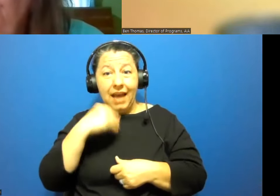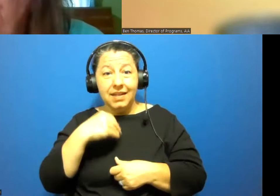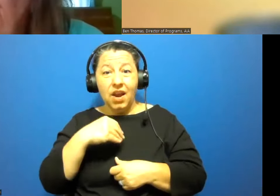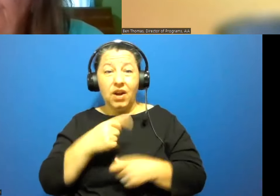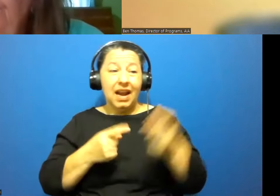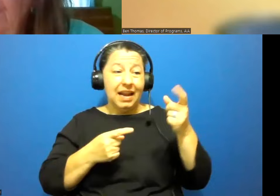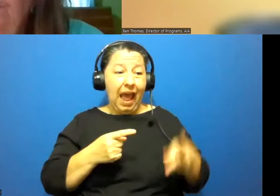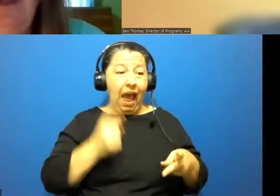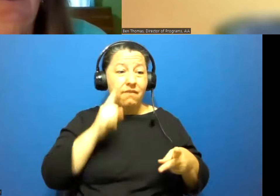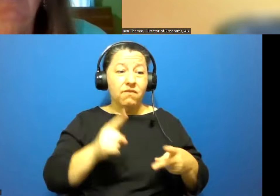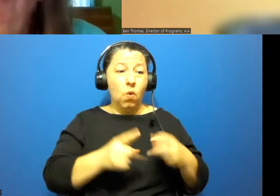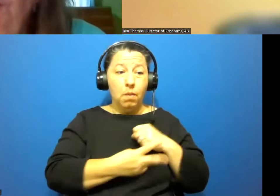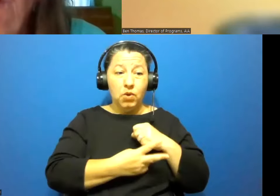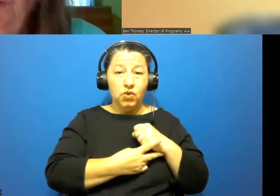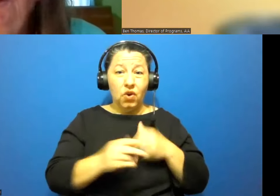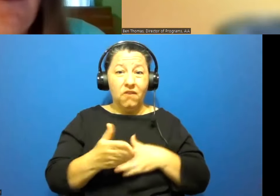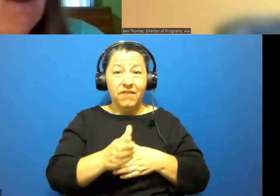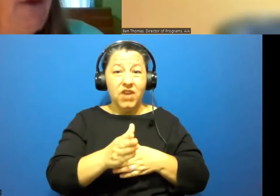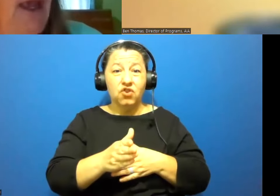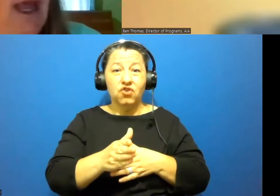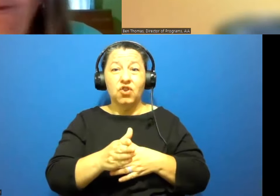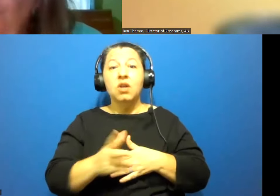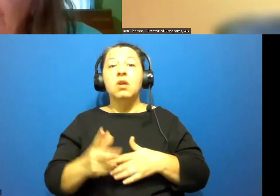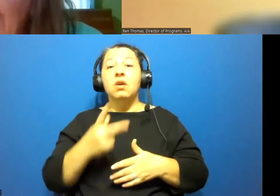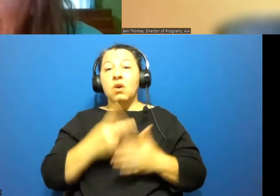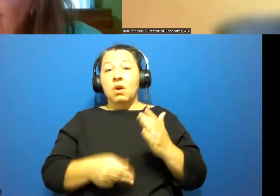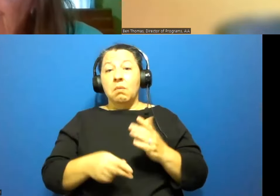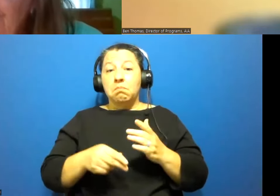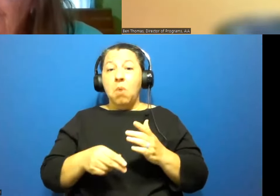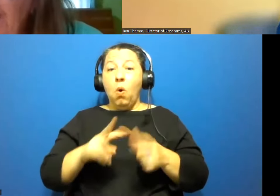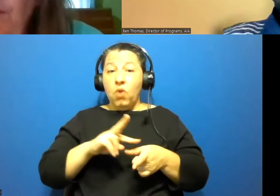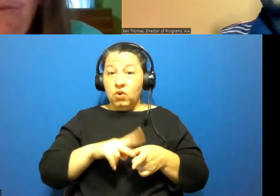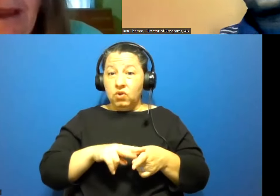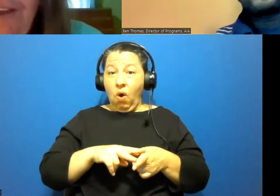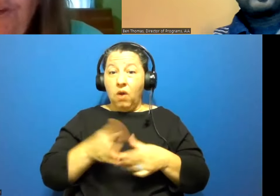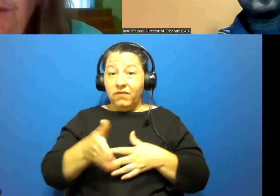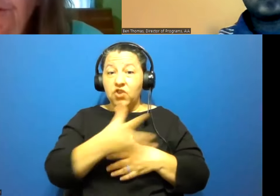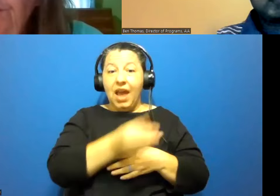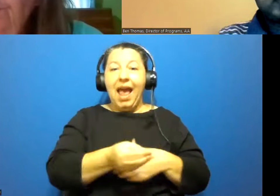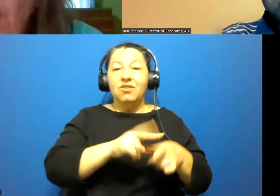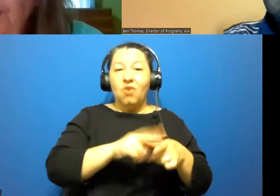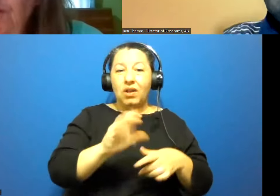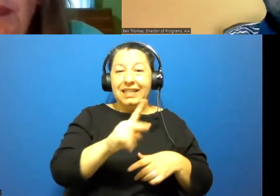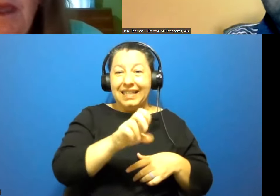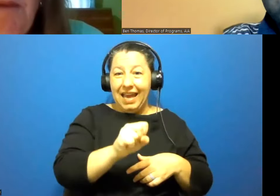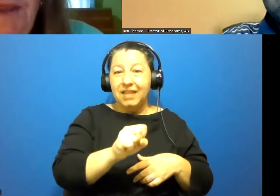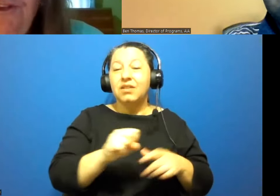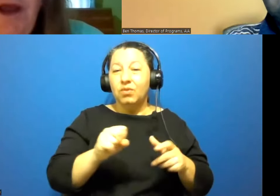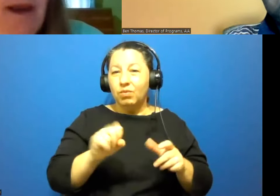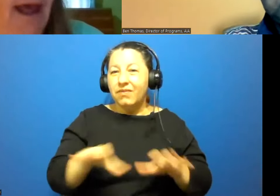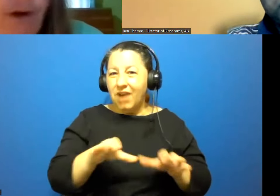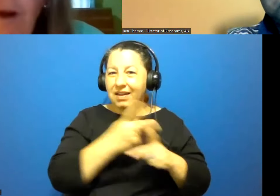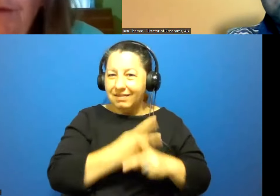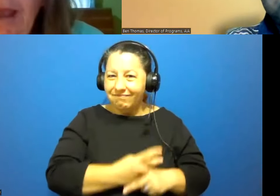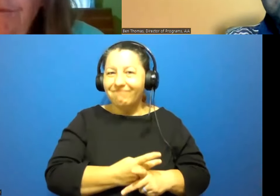was for preserving fish, both salted fish and salt cakes. And we've done estimates of the volume based